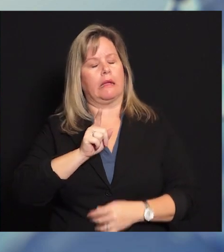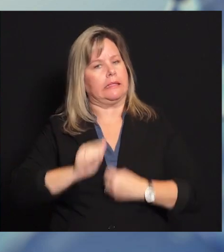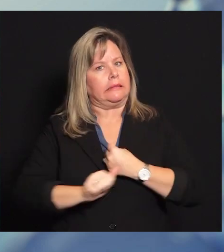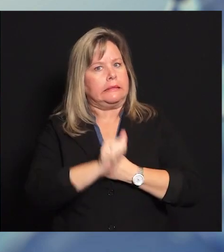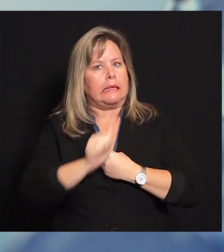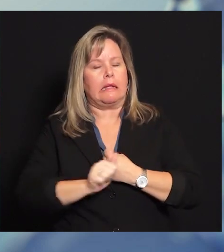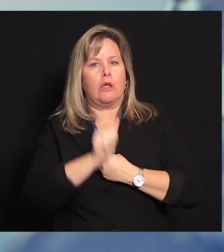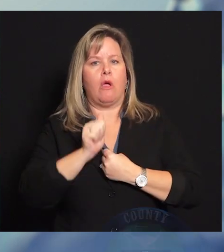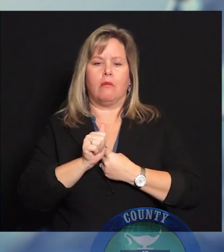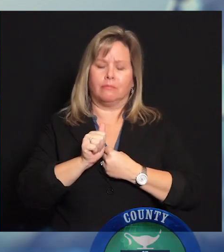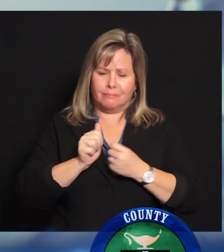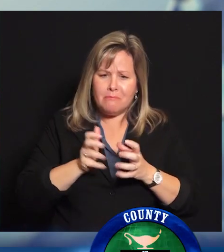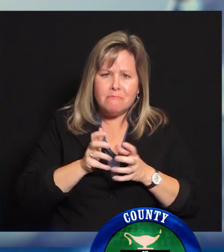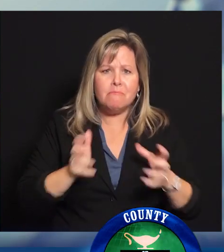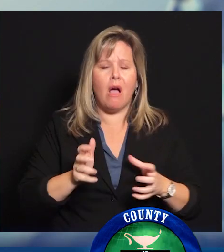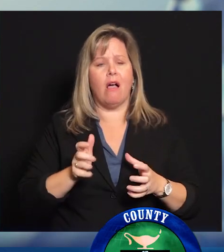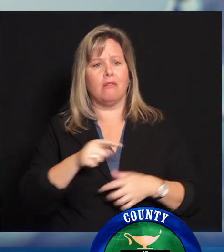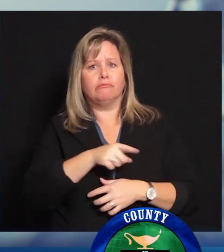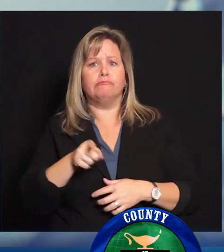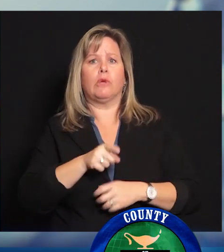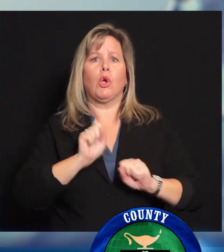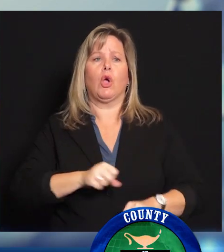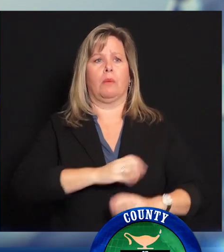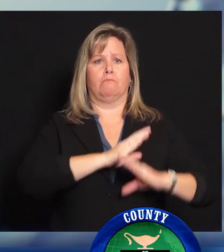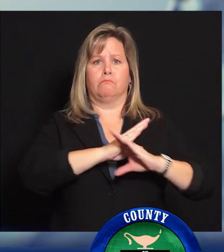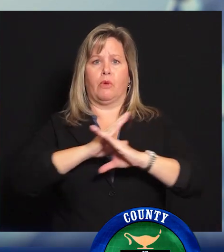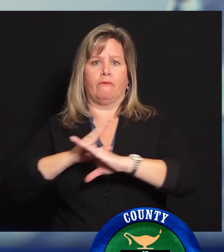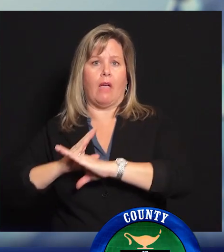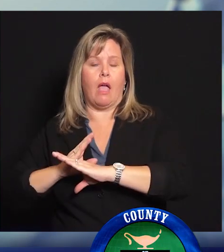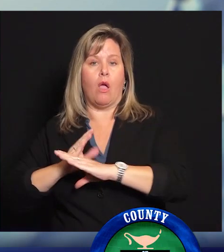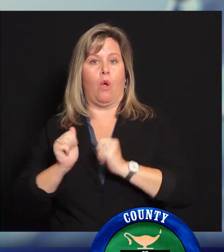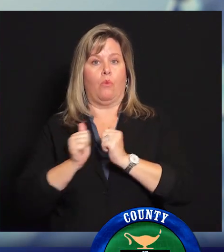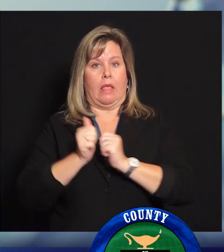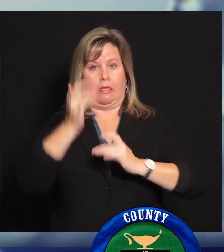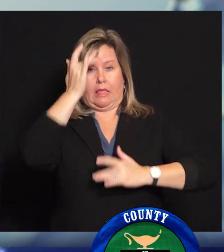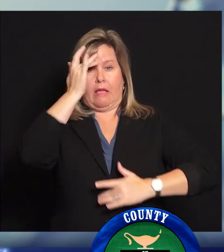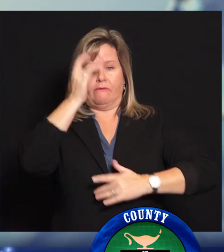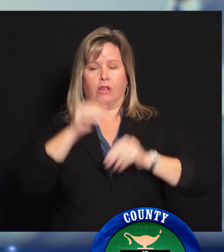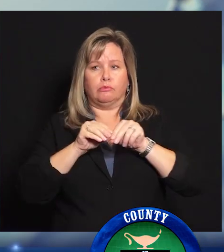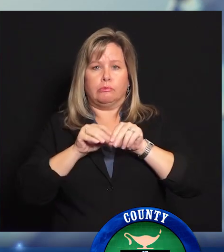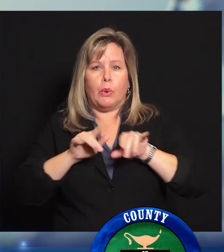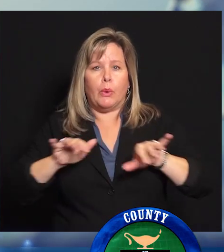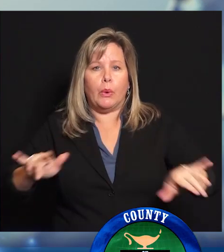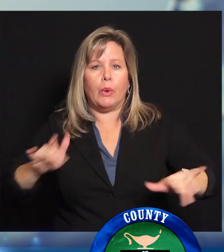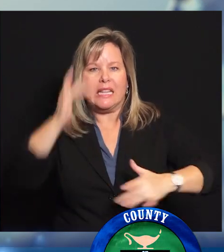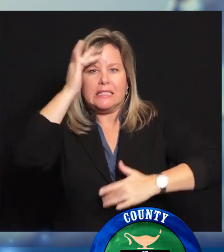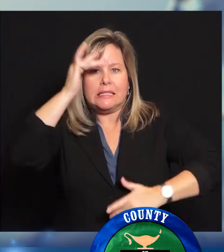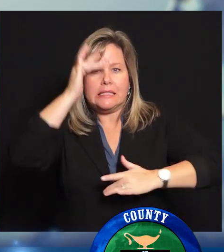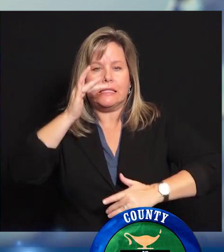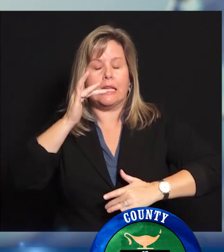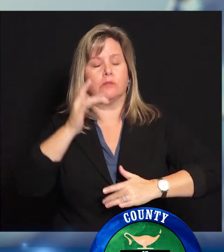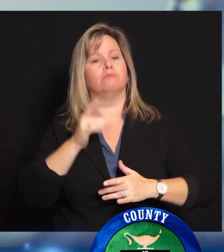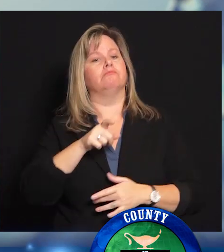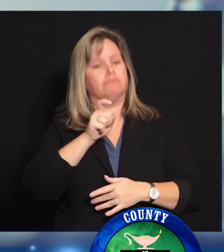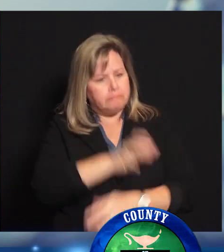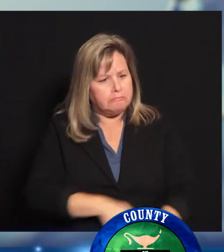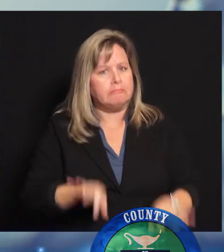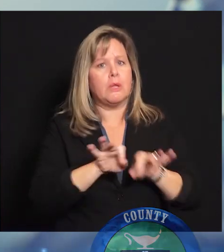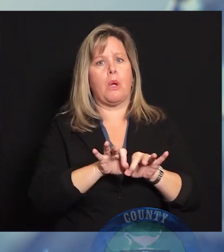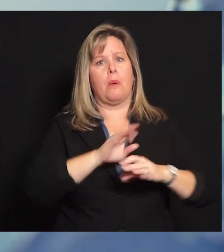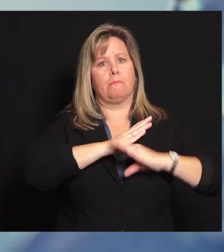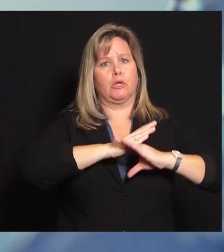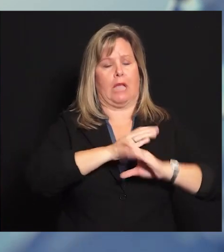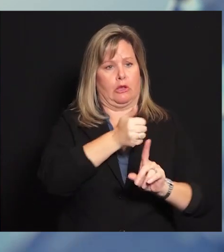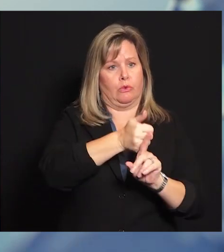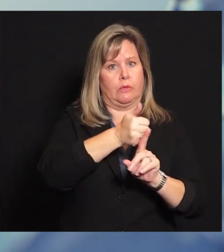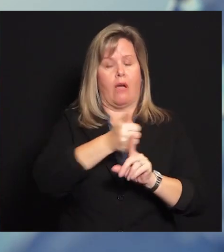sadder that much of this could have been prevented. With infectious disease, it's not enough that individuals protect themselves. Everyone has to protect